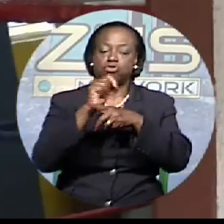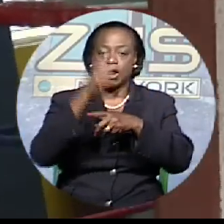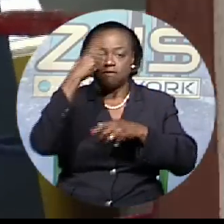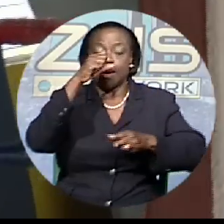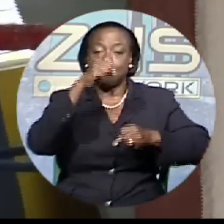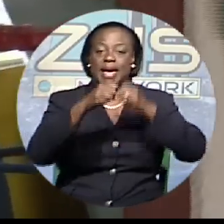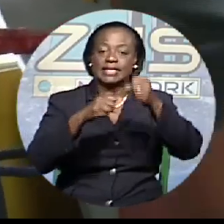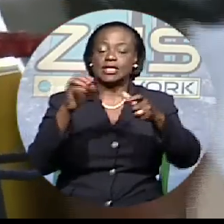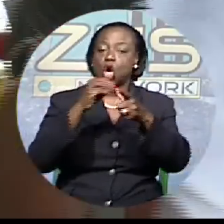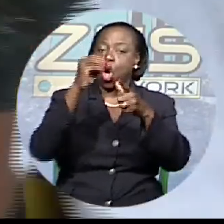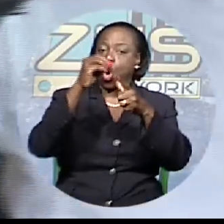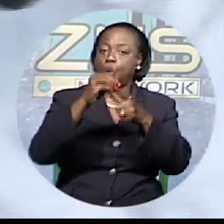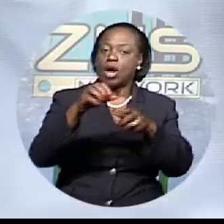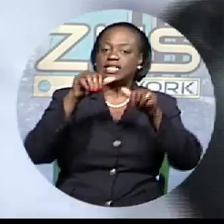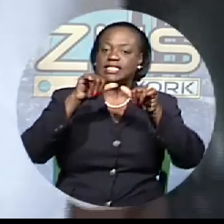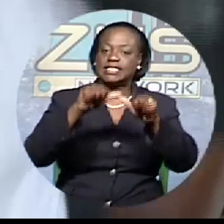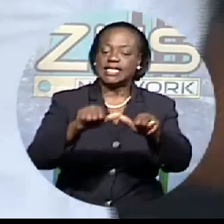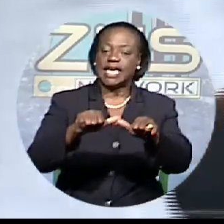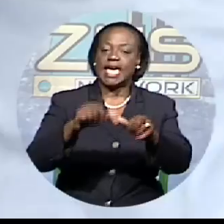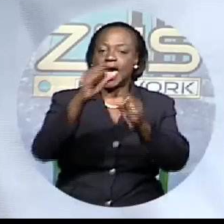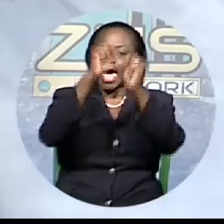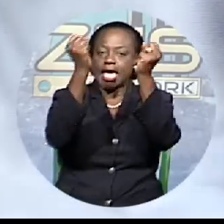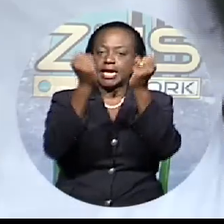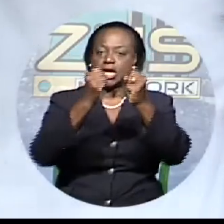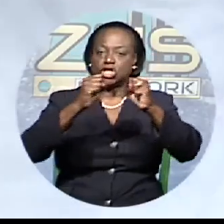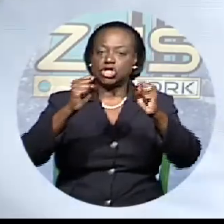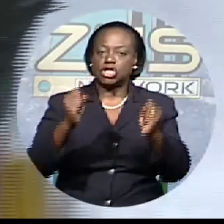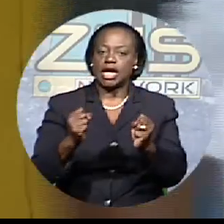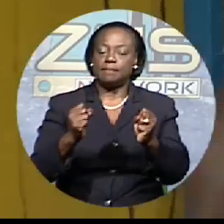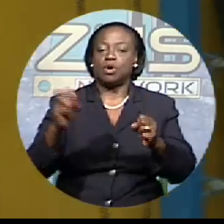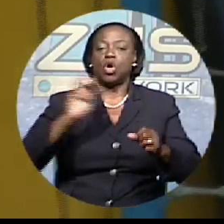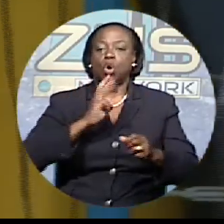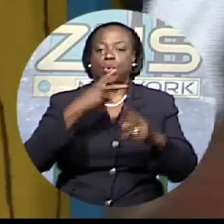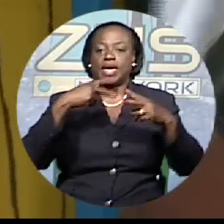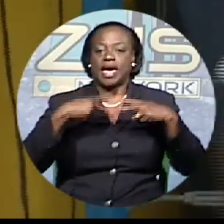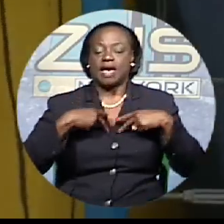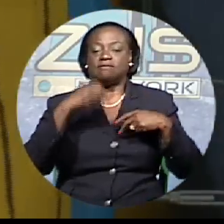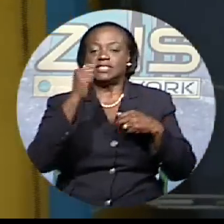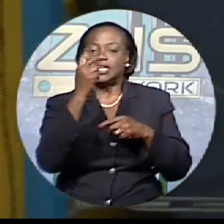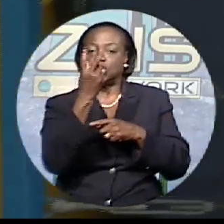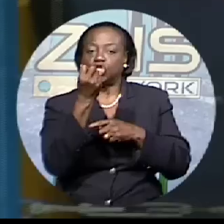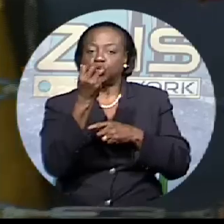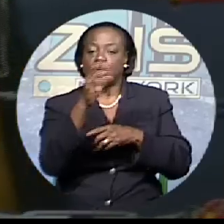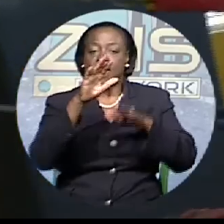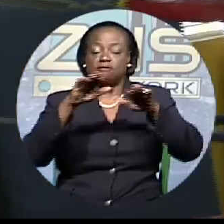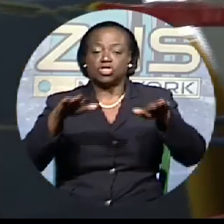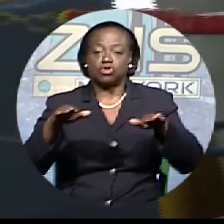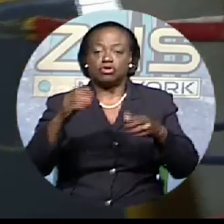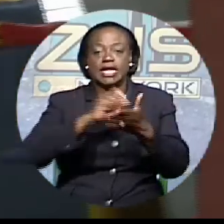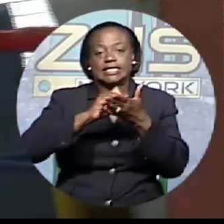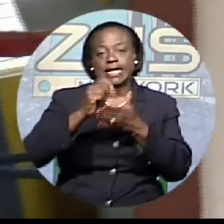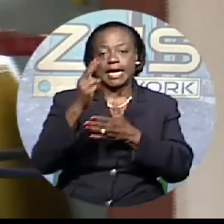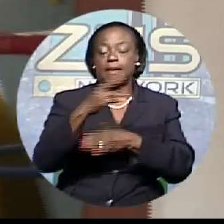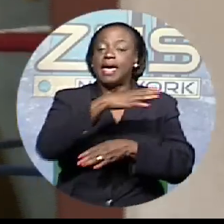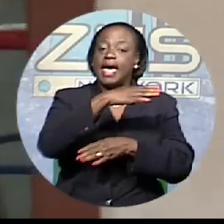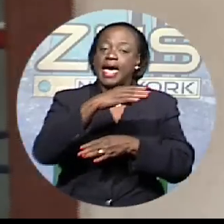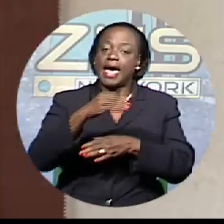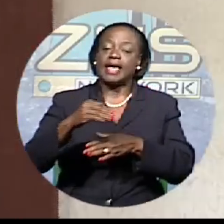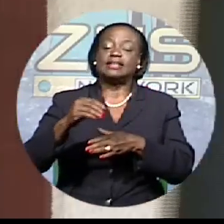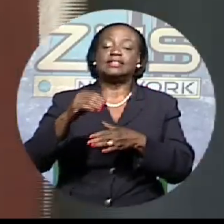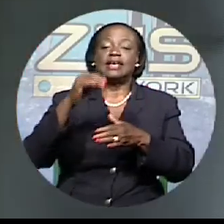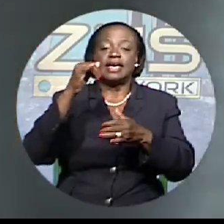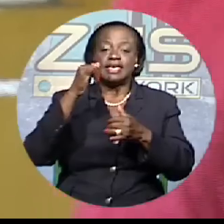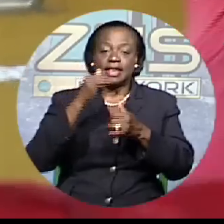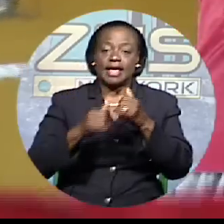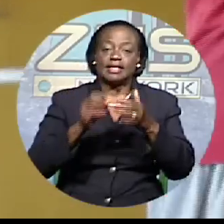now we have about 10 or 12 kids sign up, and yesterday like 5 or 6 new kids in the Camp Road community came to me, you know, wanted to